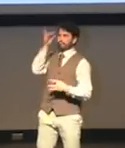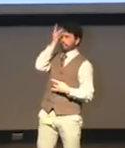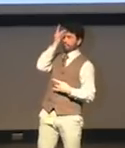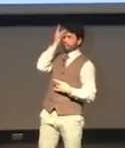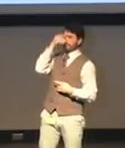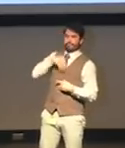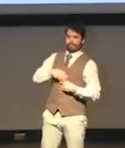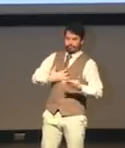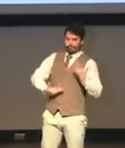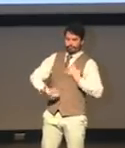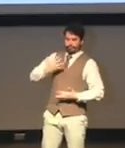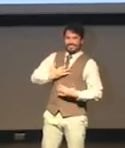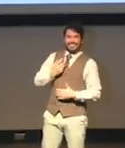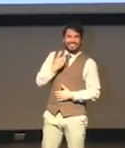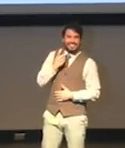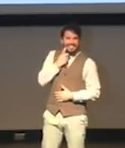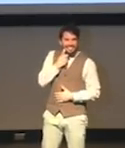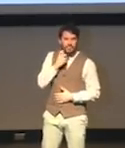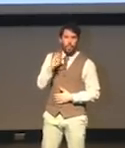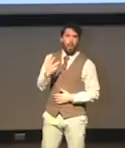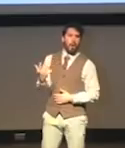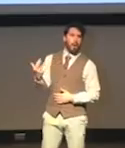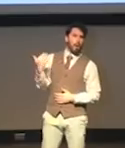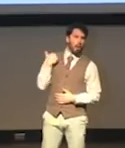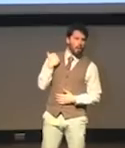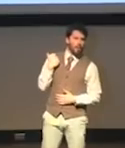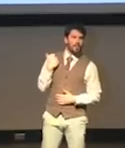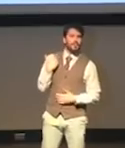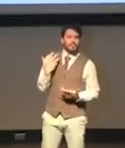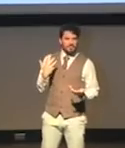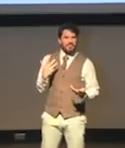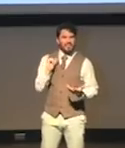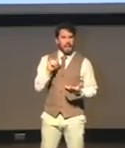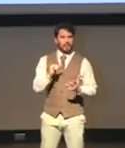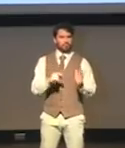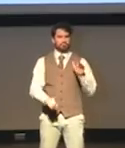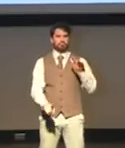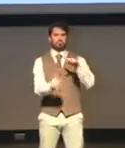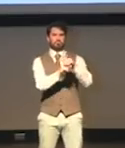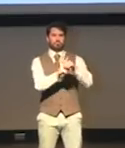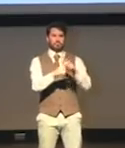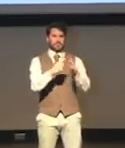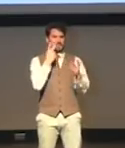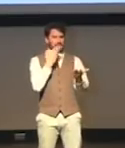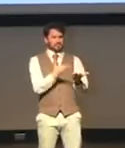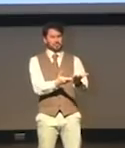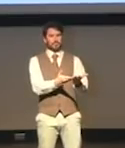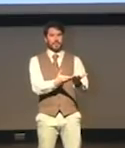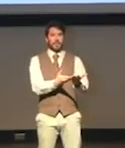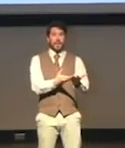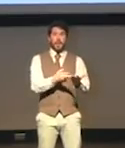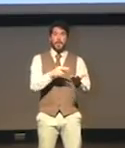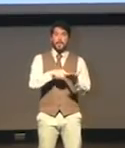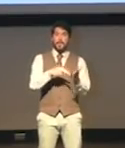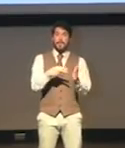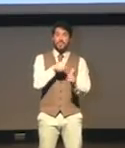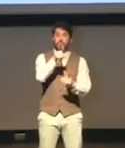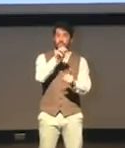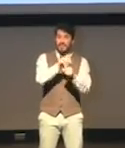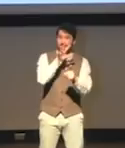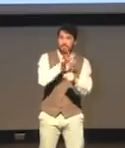of the pandemic. But what we really don't know is how much that's going to predict immunity or